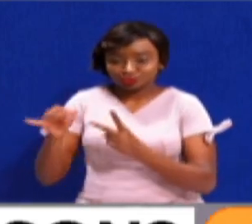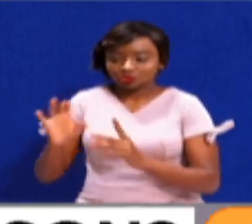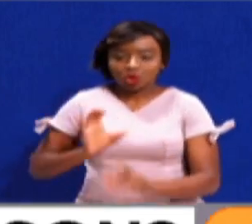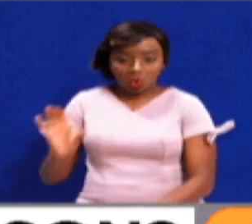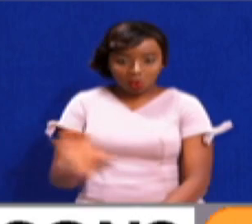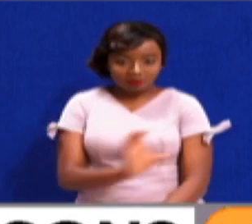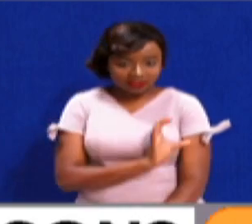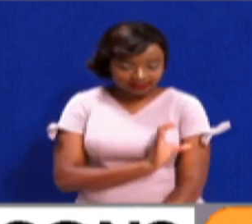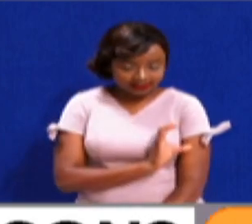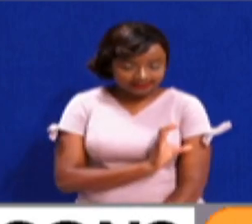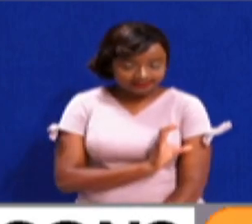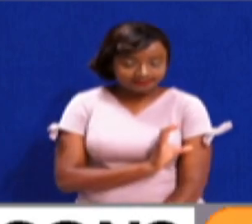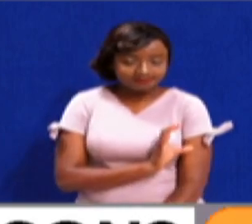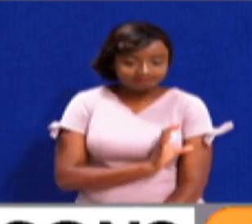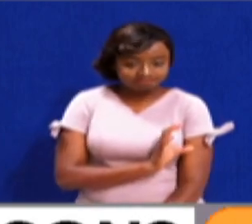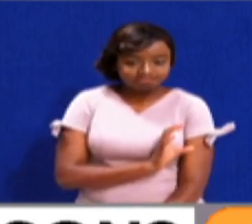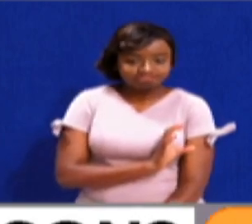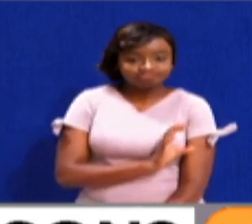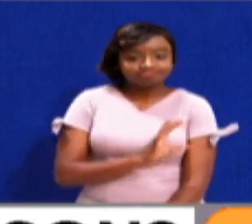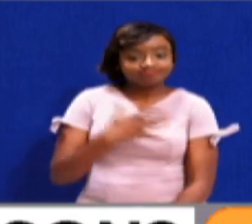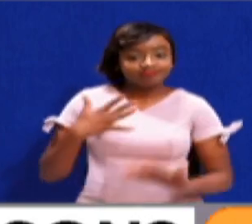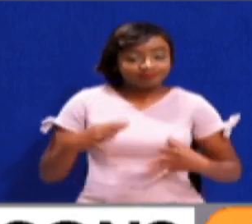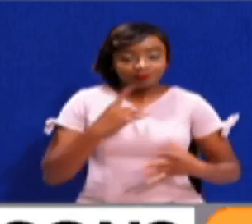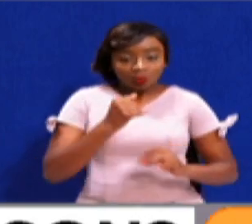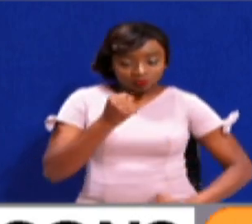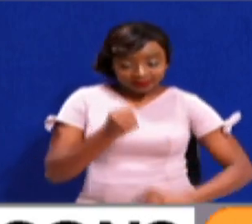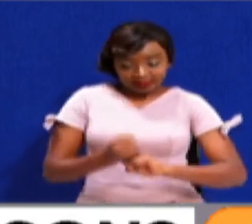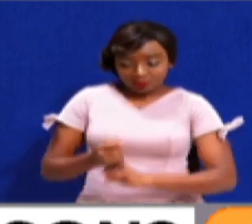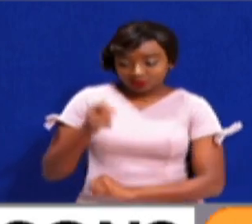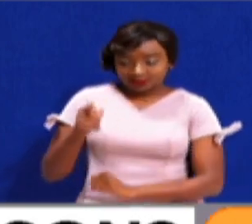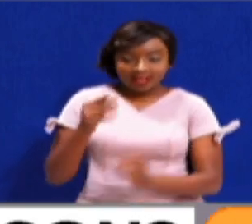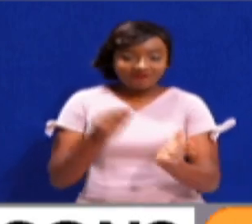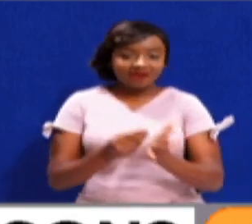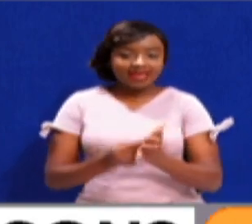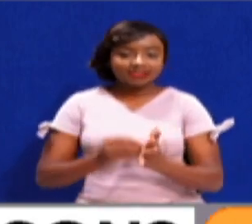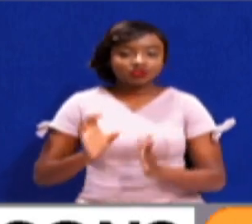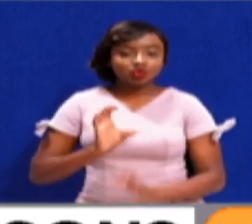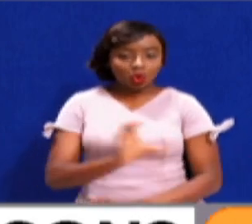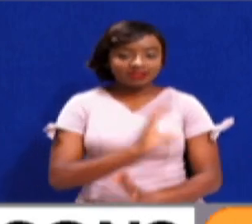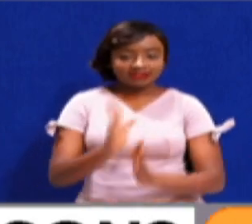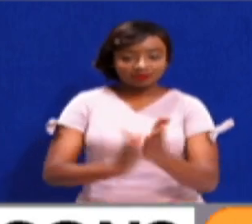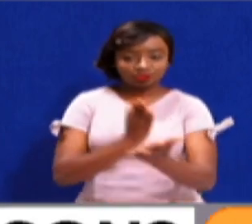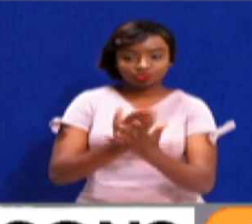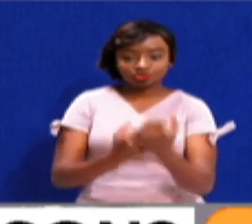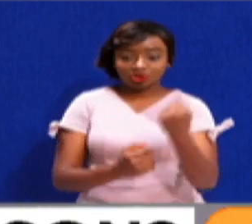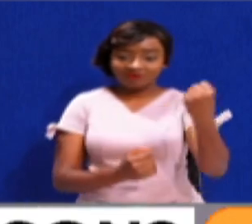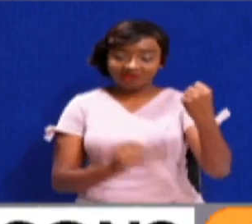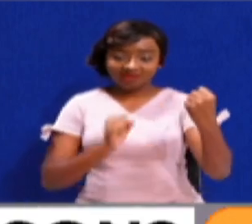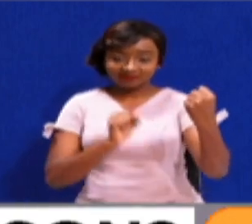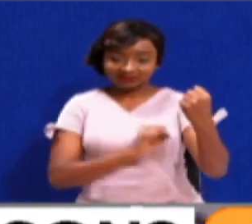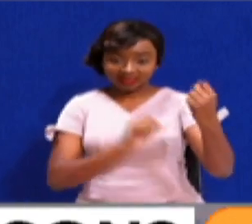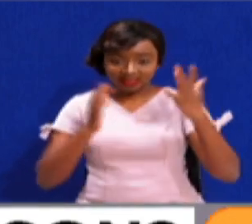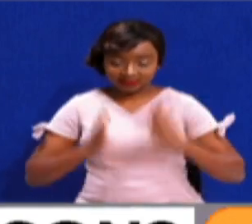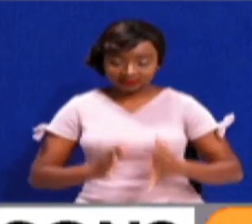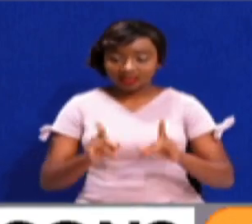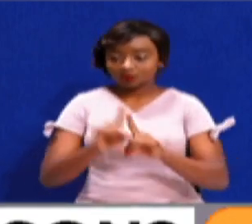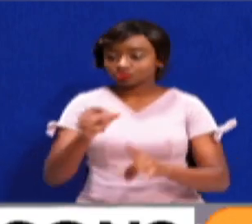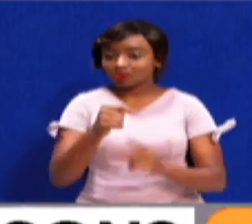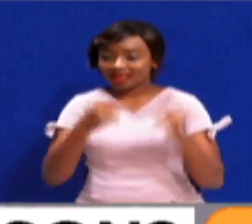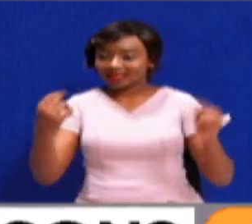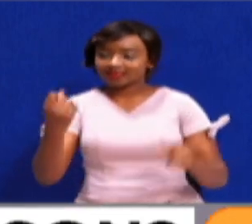of the factions, that is those in favor of the finance committee proposal, 5 senators, and those against,